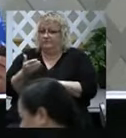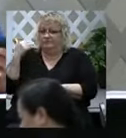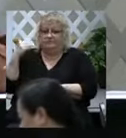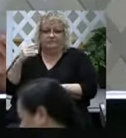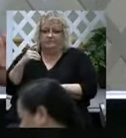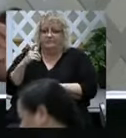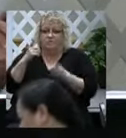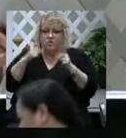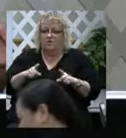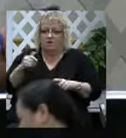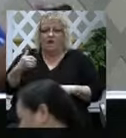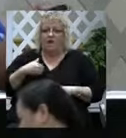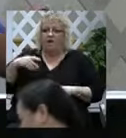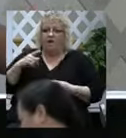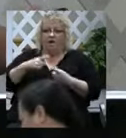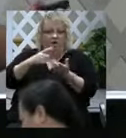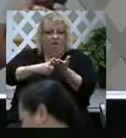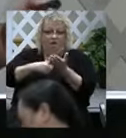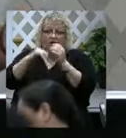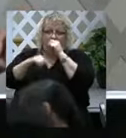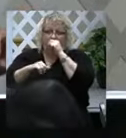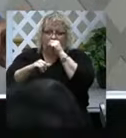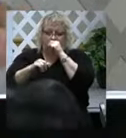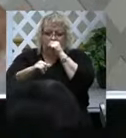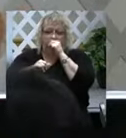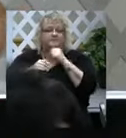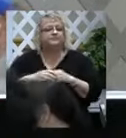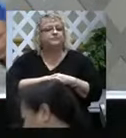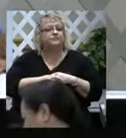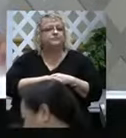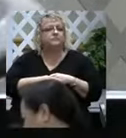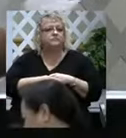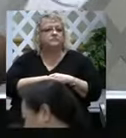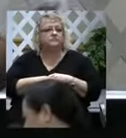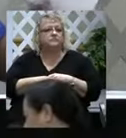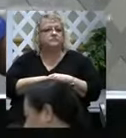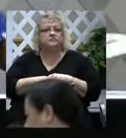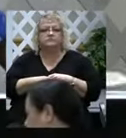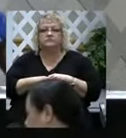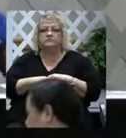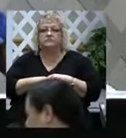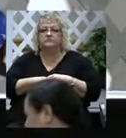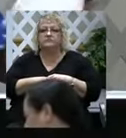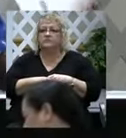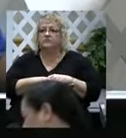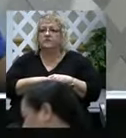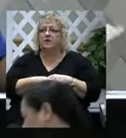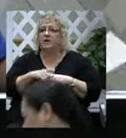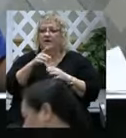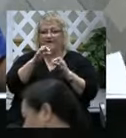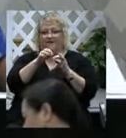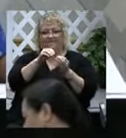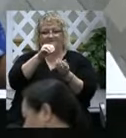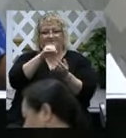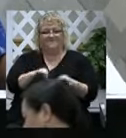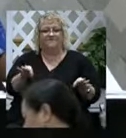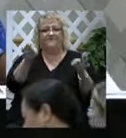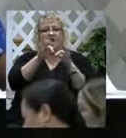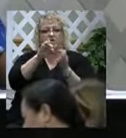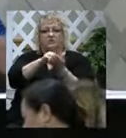that's, if you haven't done so, this is a good point to start. So identification of vital documents. I think one of the